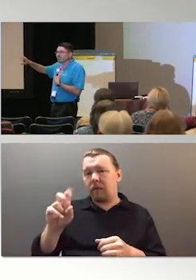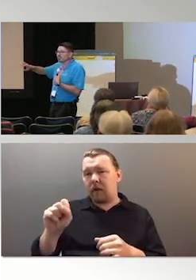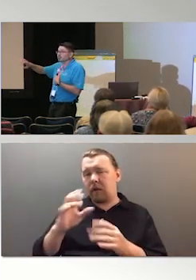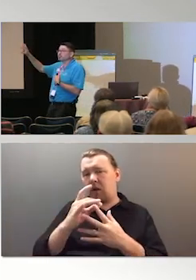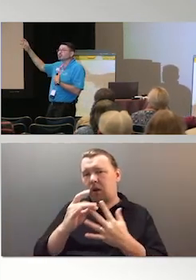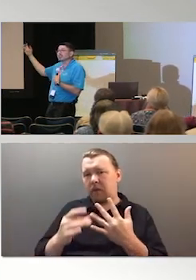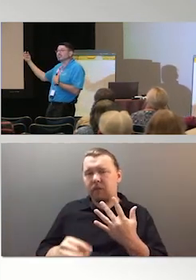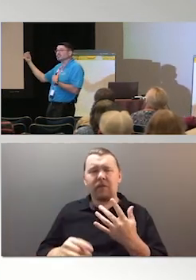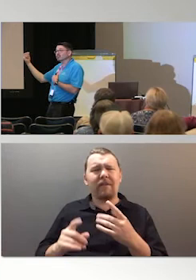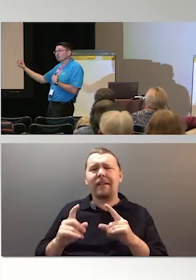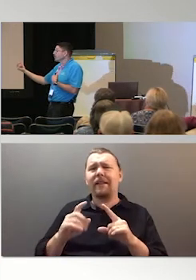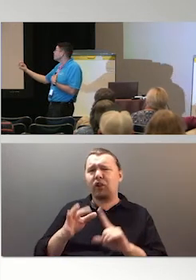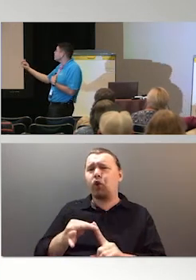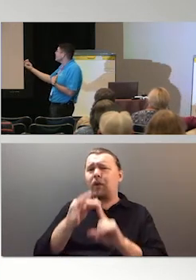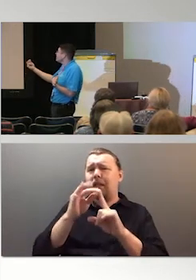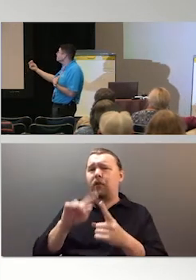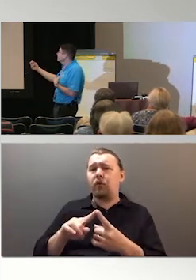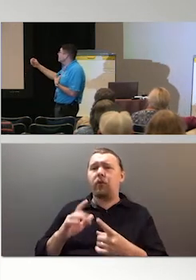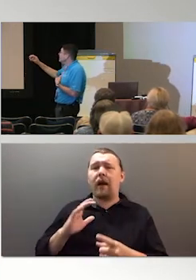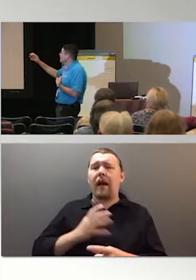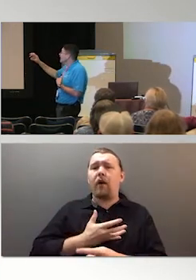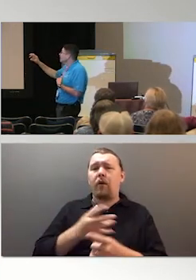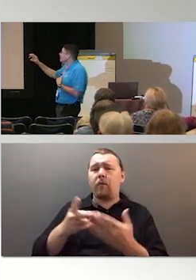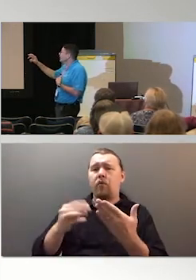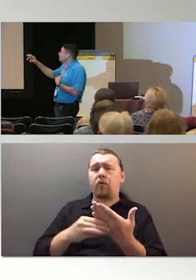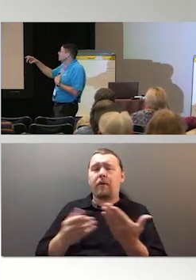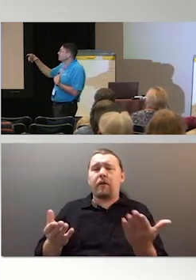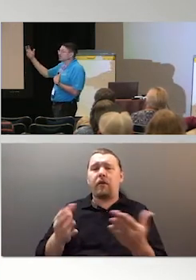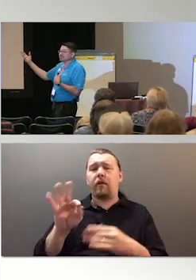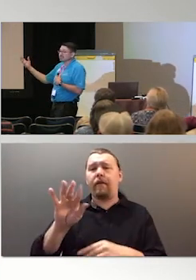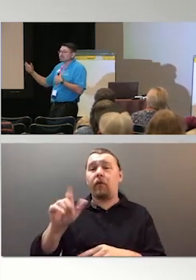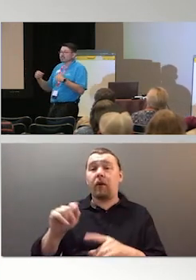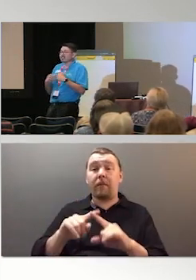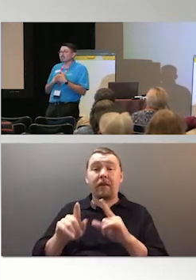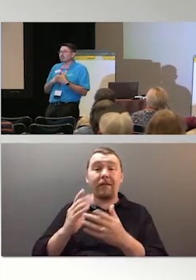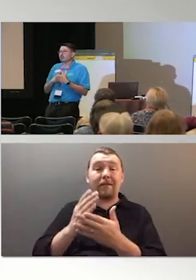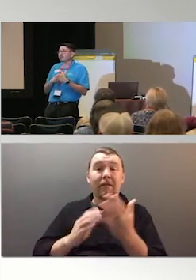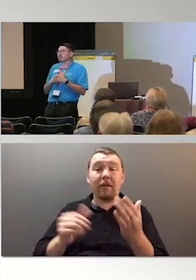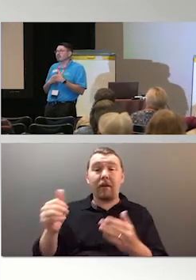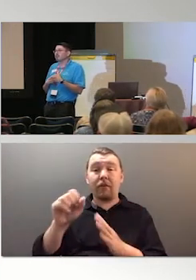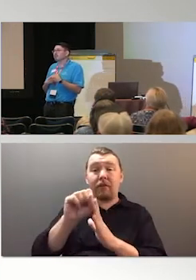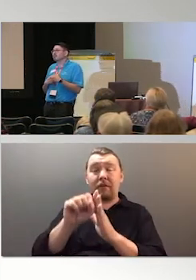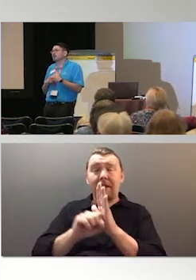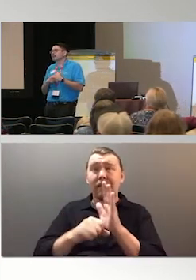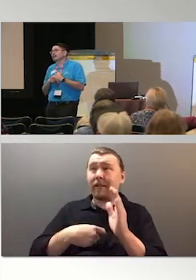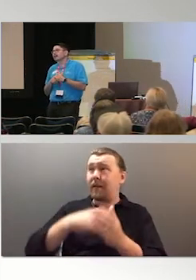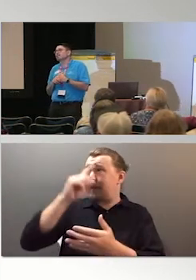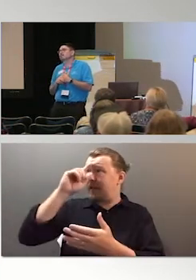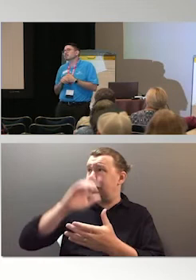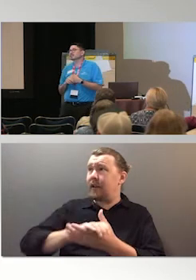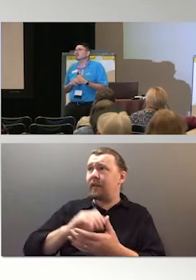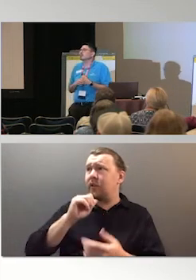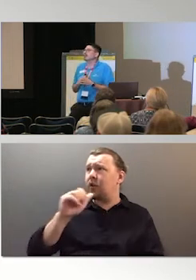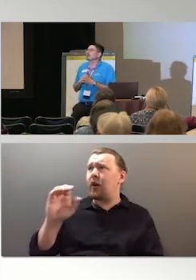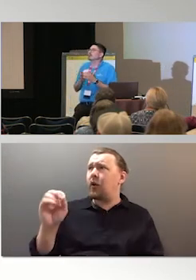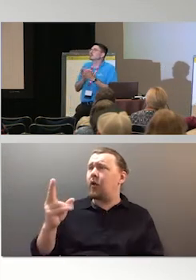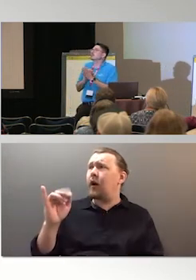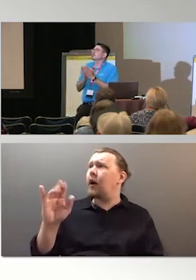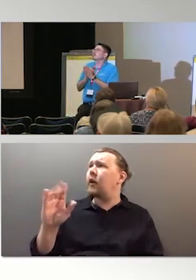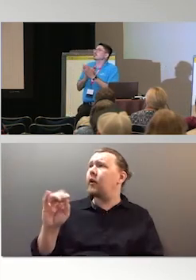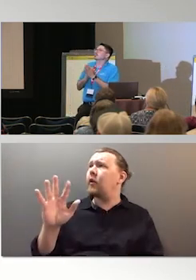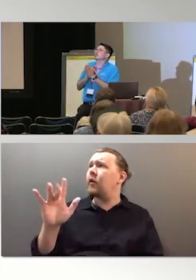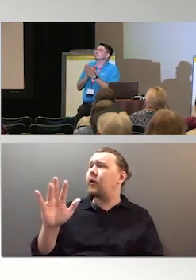options. These are unique to the Florida program. But some states, for example, I believe, it's not